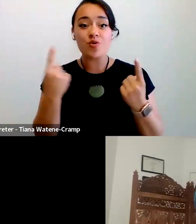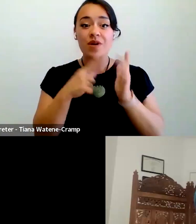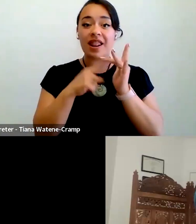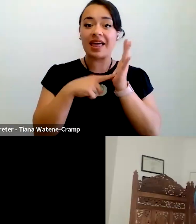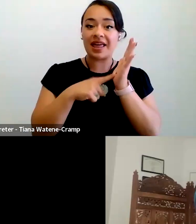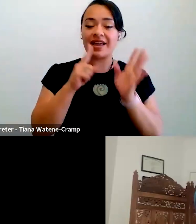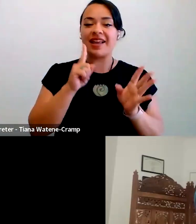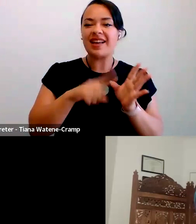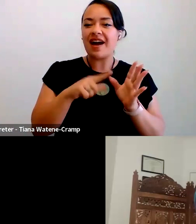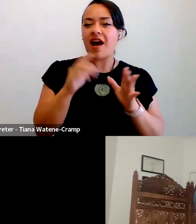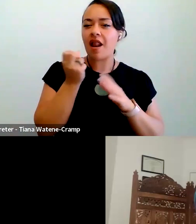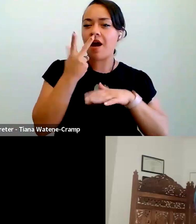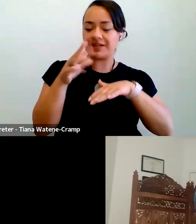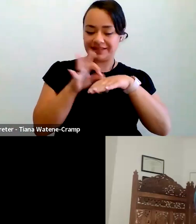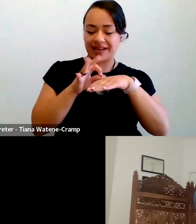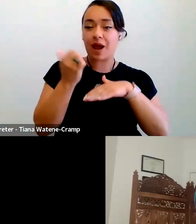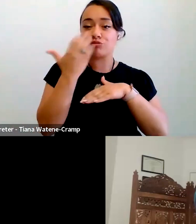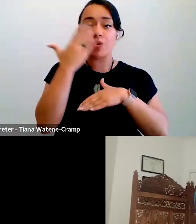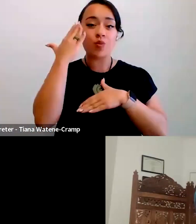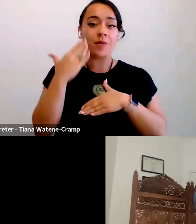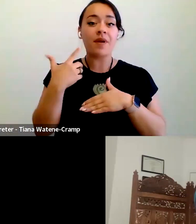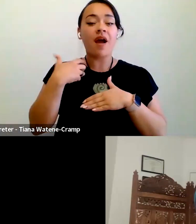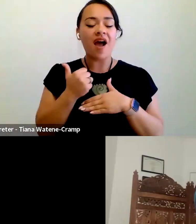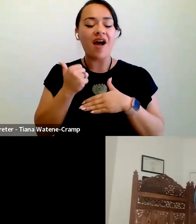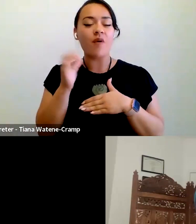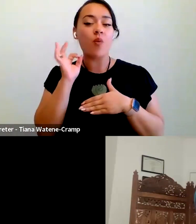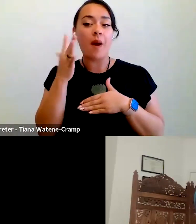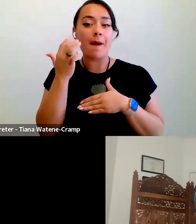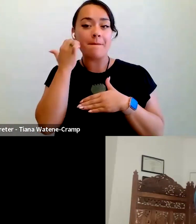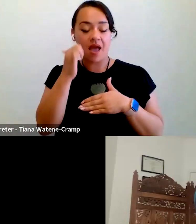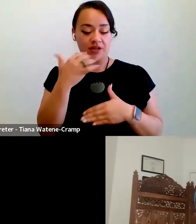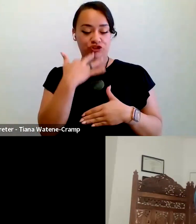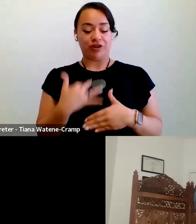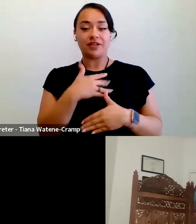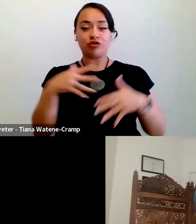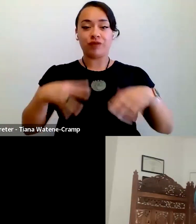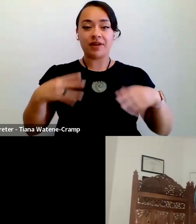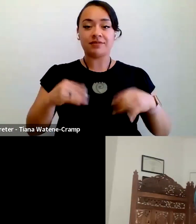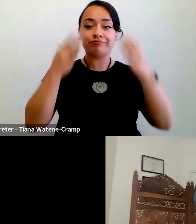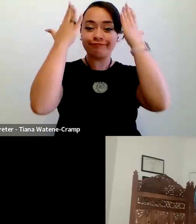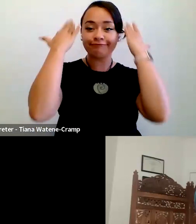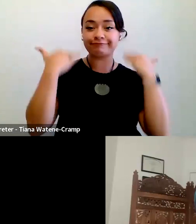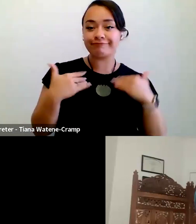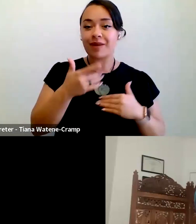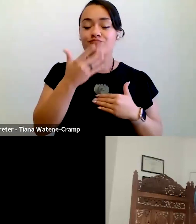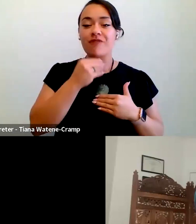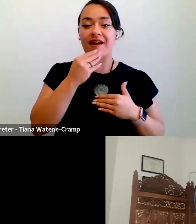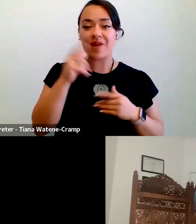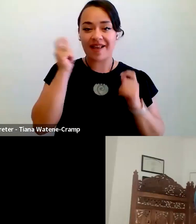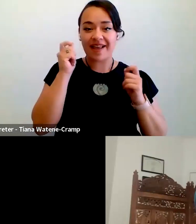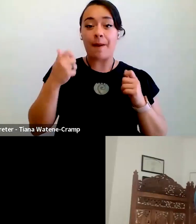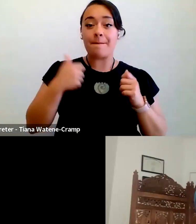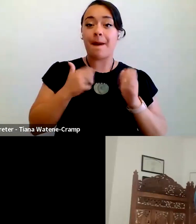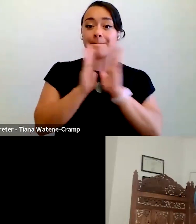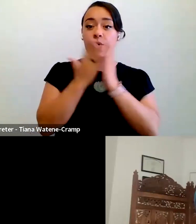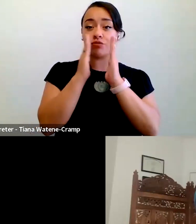fair-skinned Aboriginal woman wearing a white and black checkered dress with long brown hair, and I'm sitting in front of my bookcase, which my partner